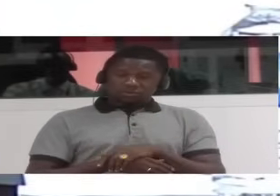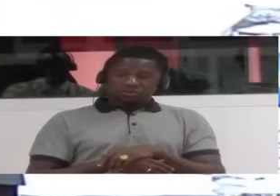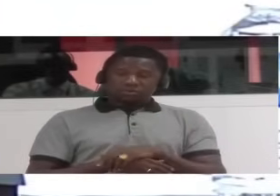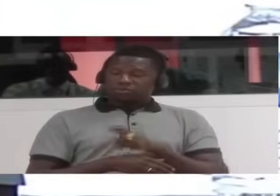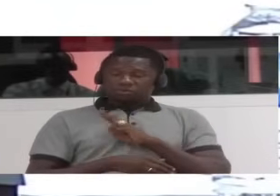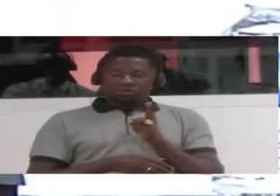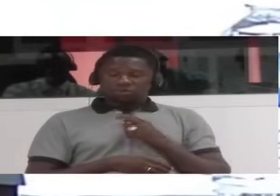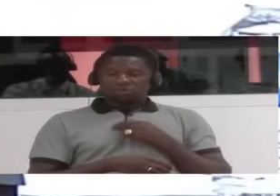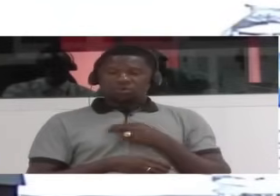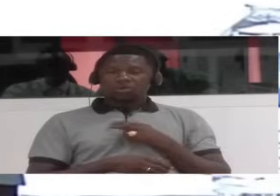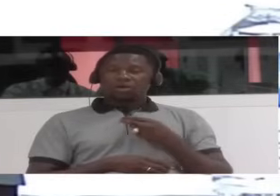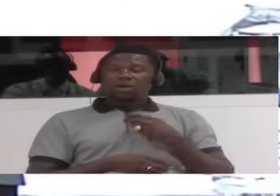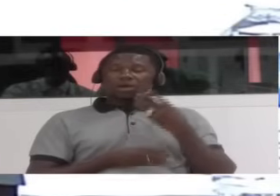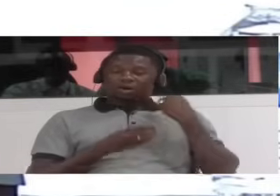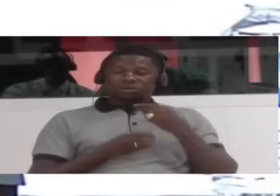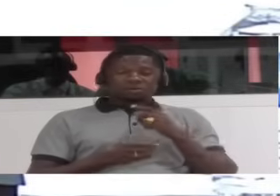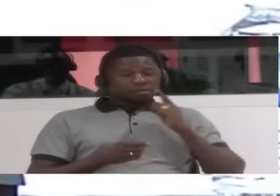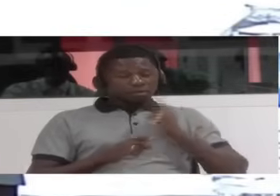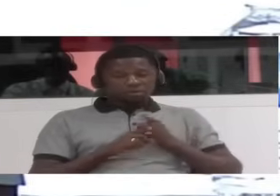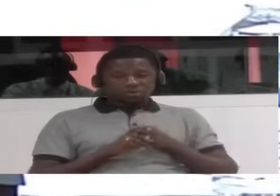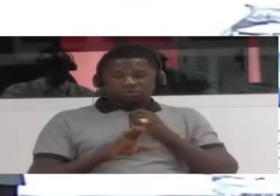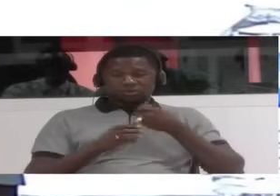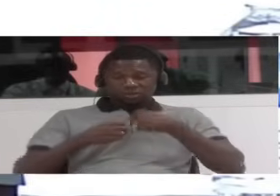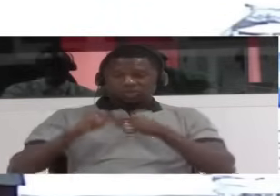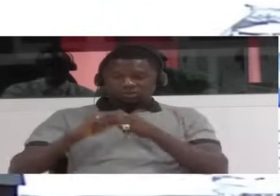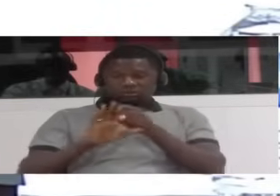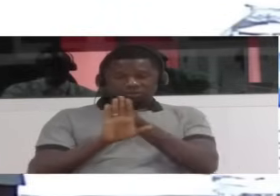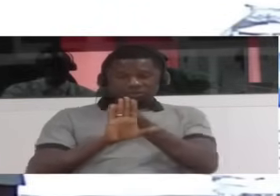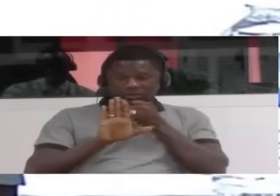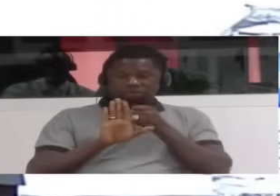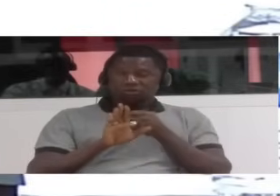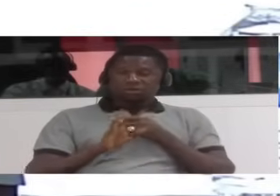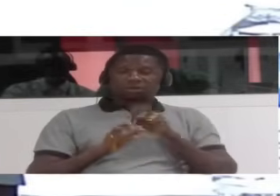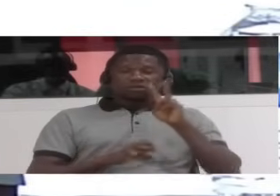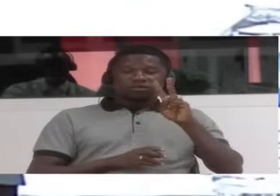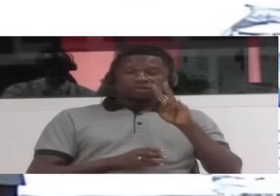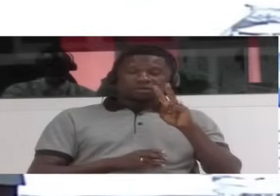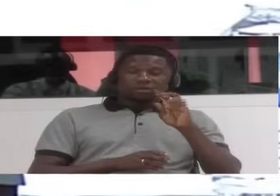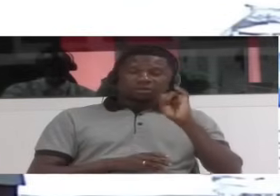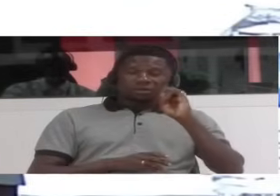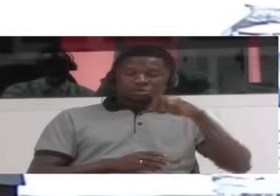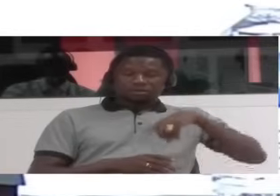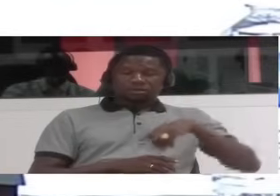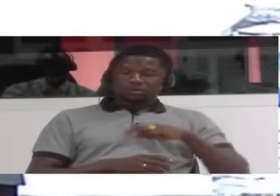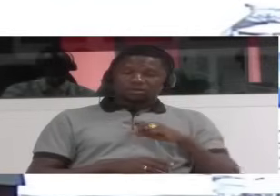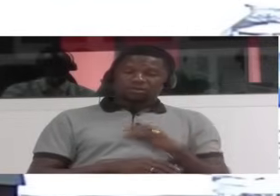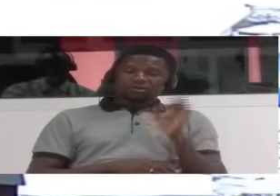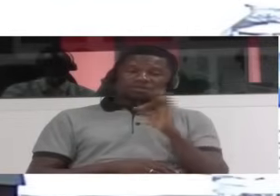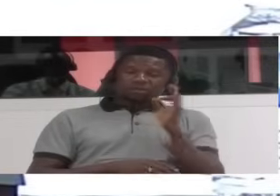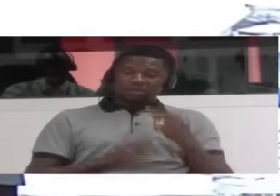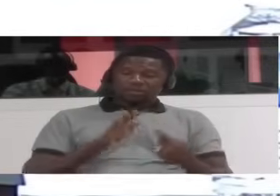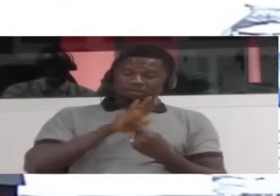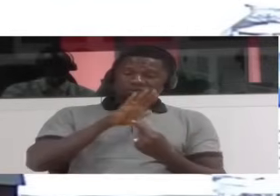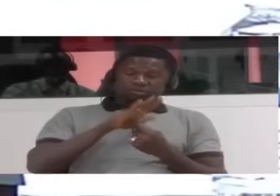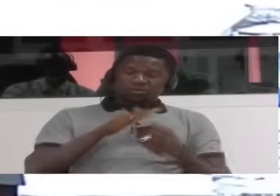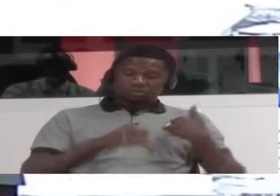purposely to be trained to secure the VIP. That was. But nonetheless, this